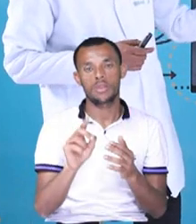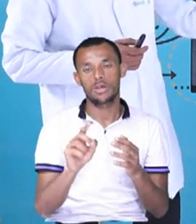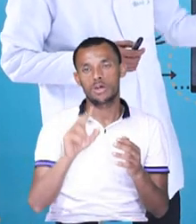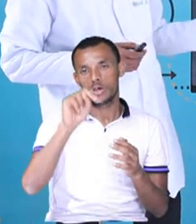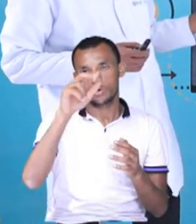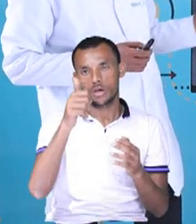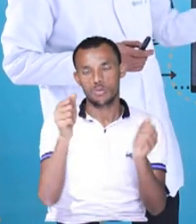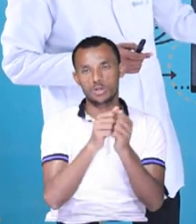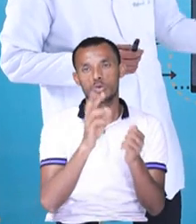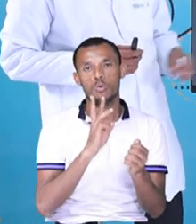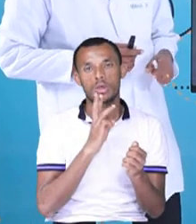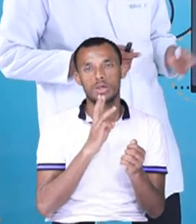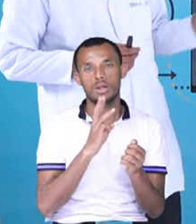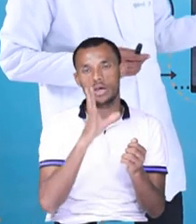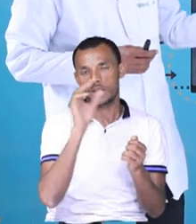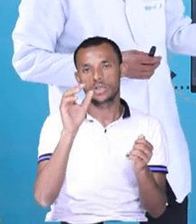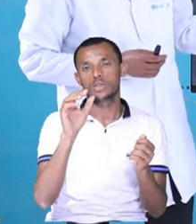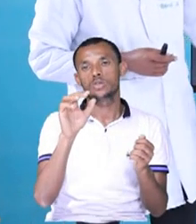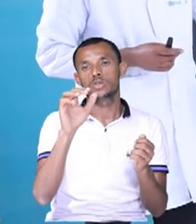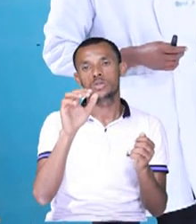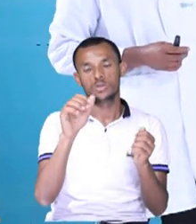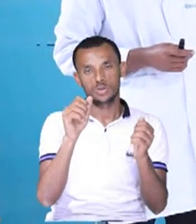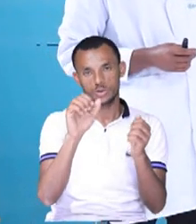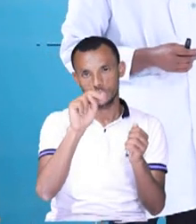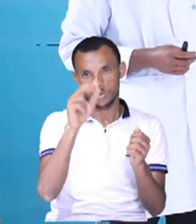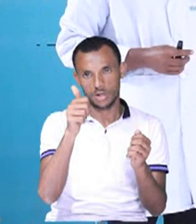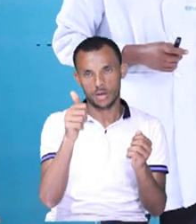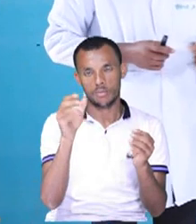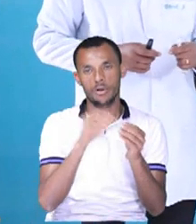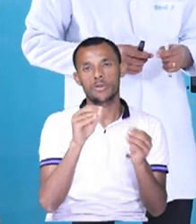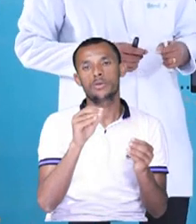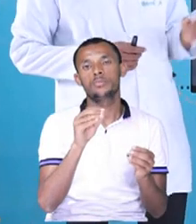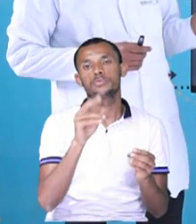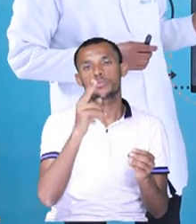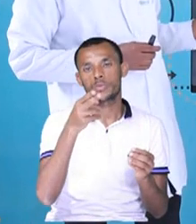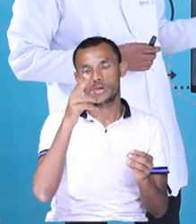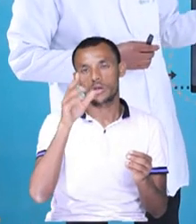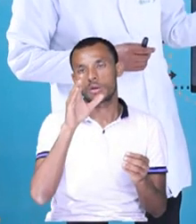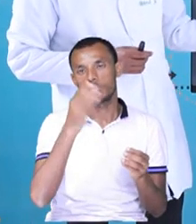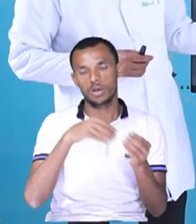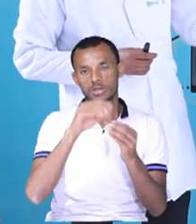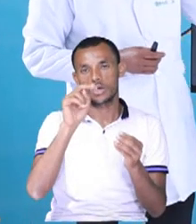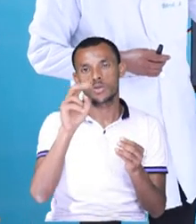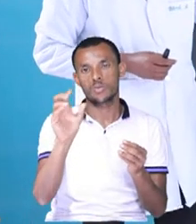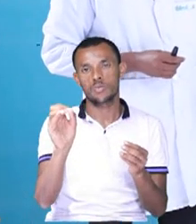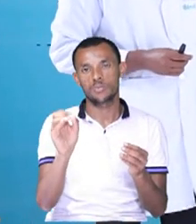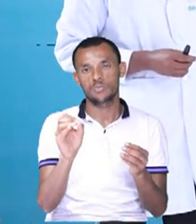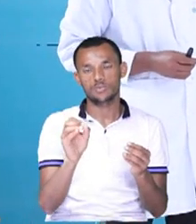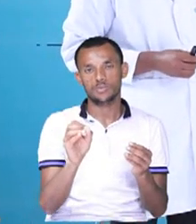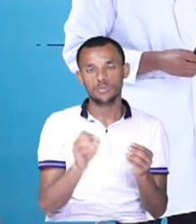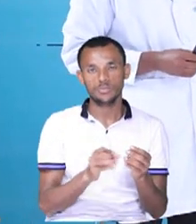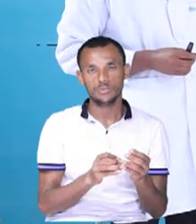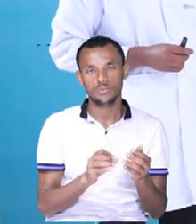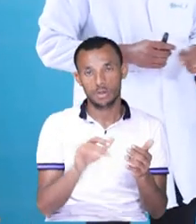Sodium reacts with water. Sodium reacts with ethanol. Sodium reacts with water. Sodium hydroxide plus H2. Sodium reacts with ethanol. Sodium hydroxide